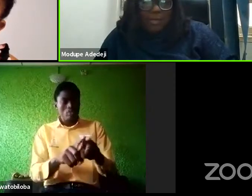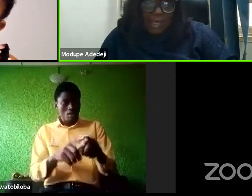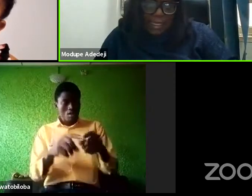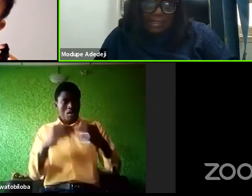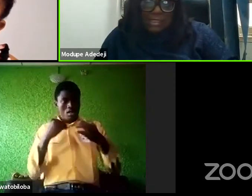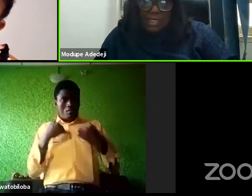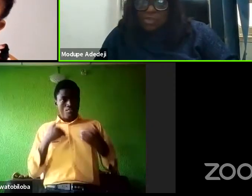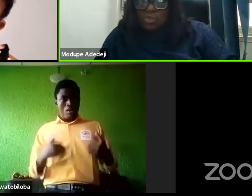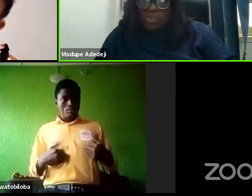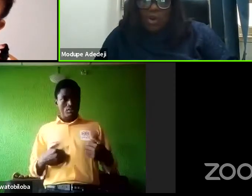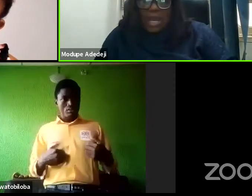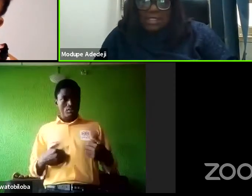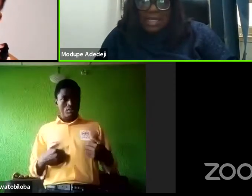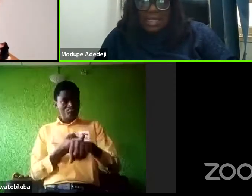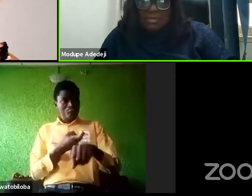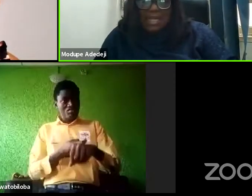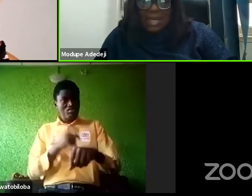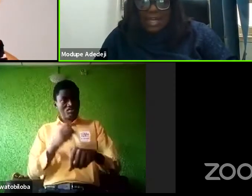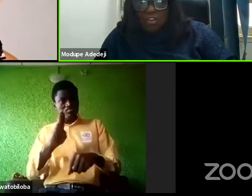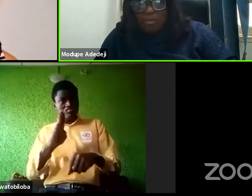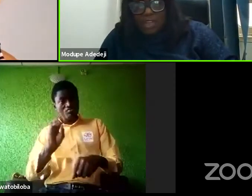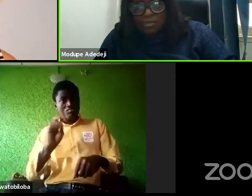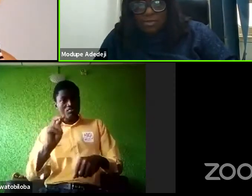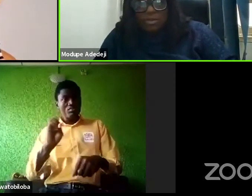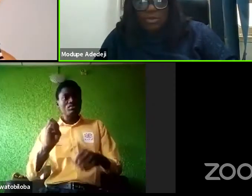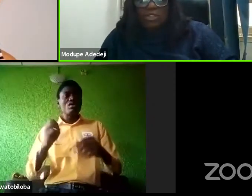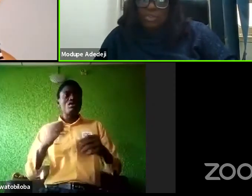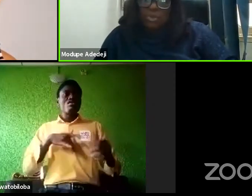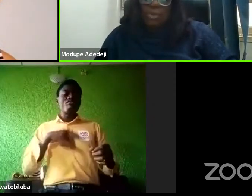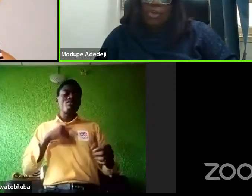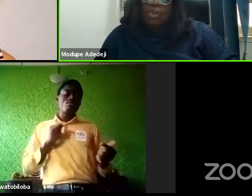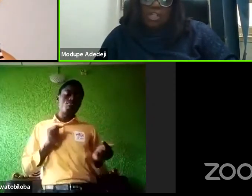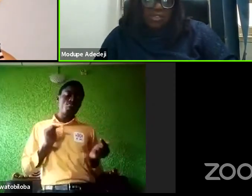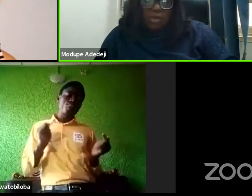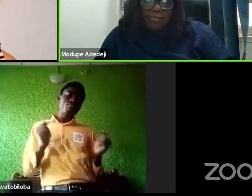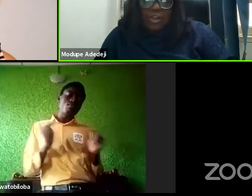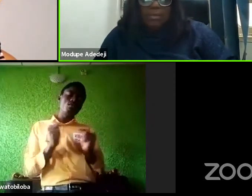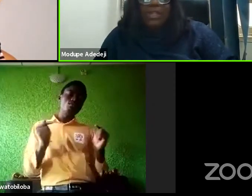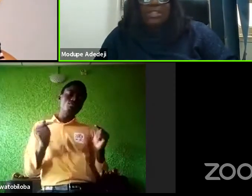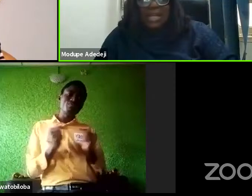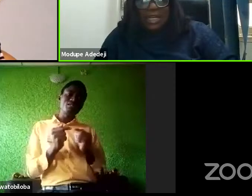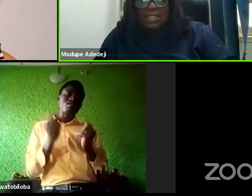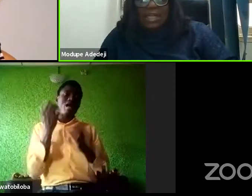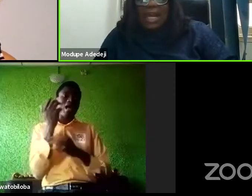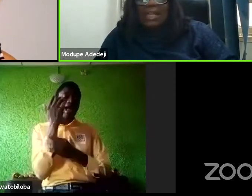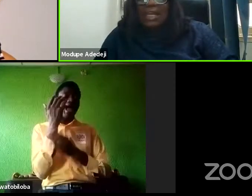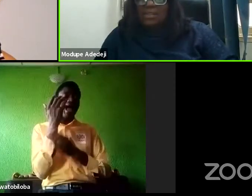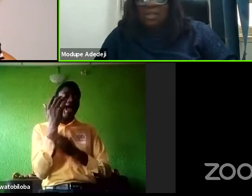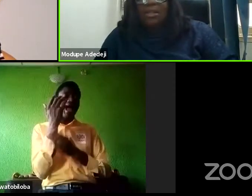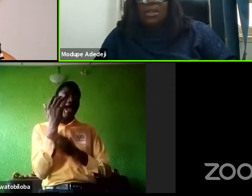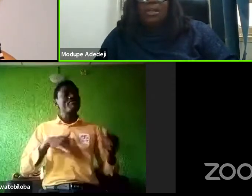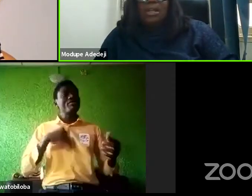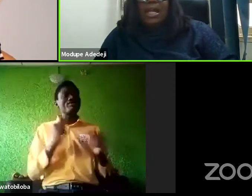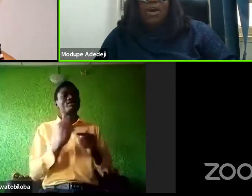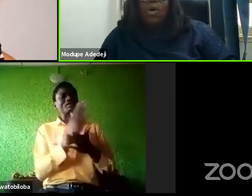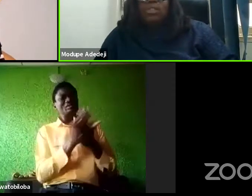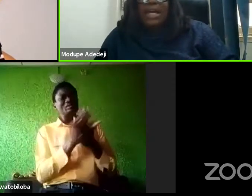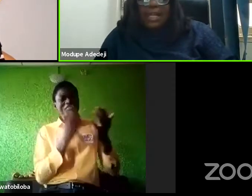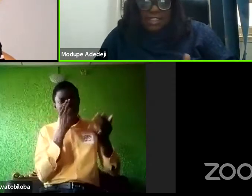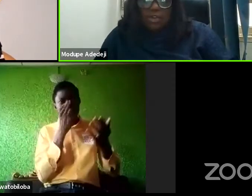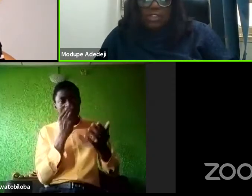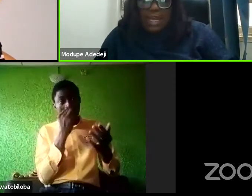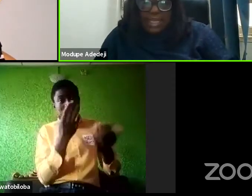painful. Back pain, your hands at times are kind of painful, you know, just some funny things like that. And then